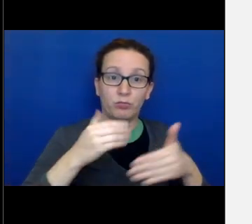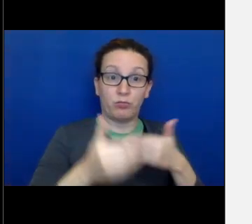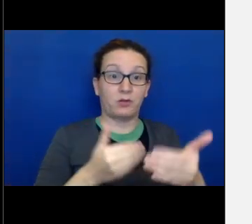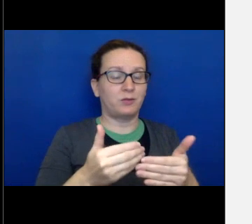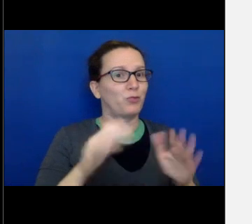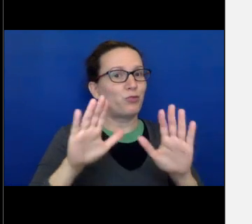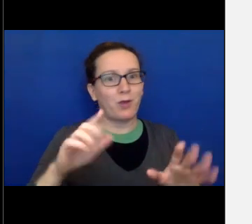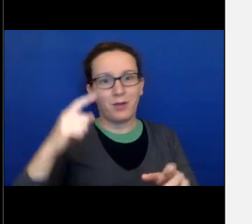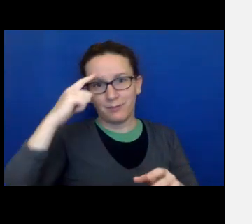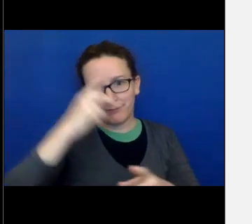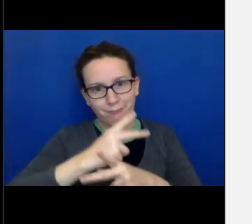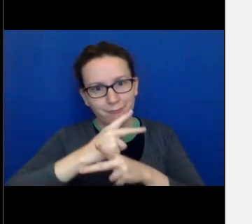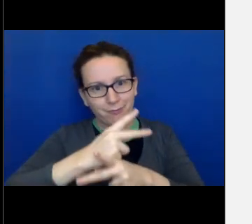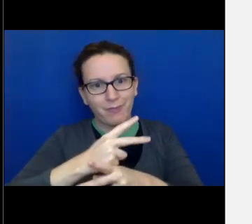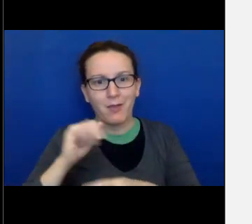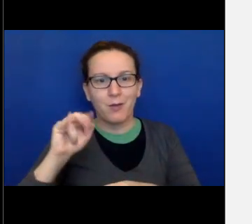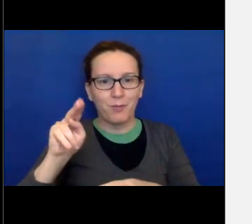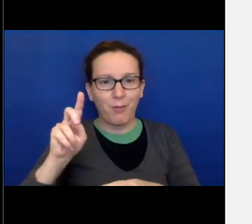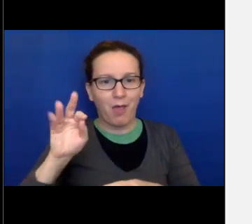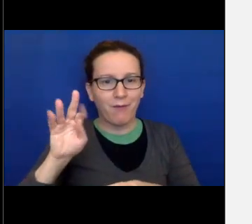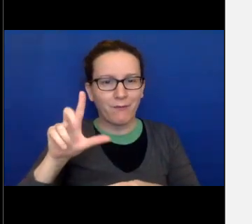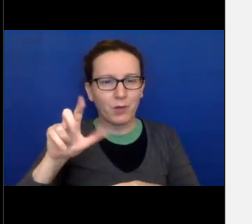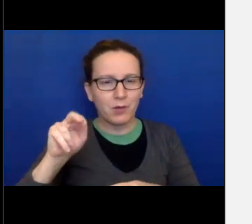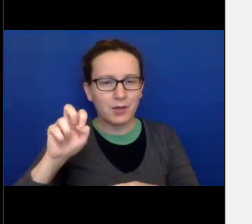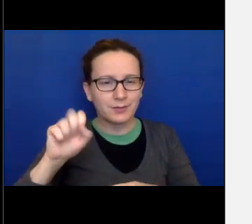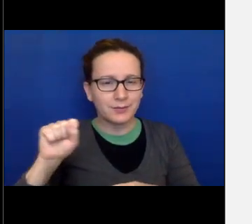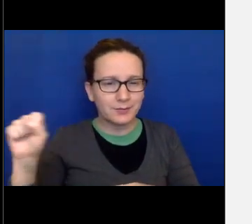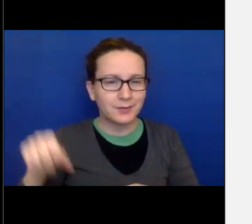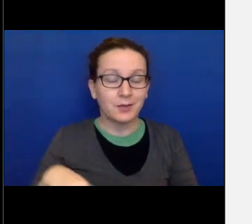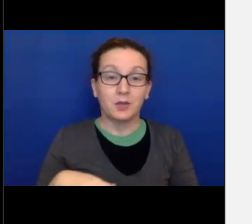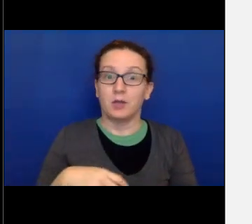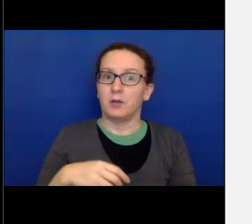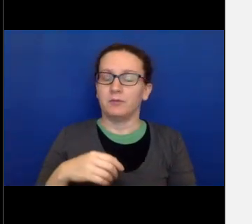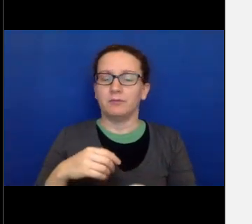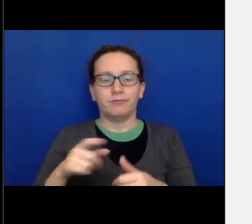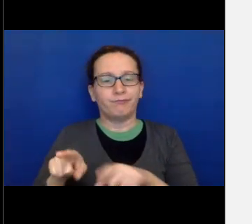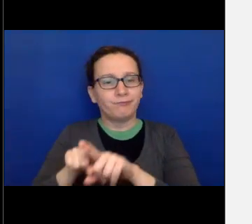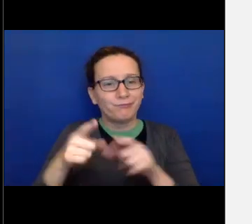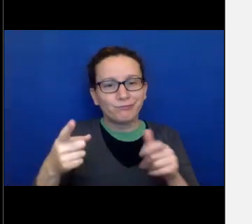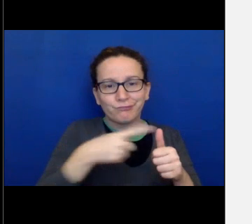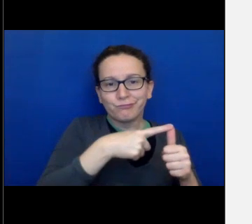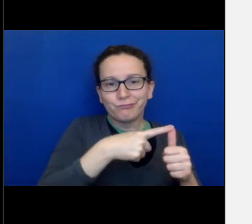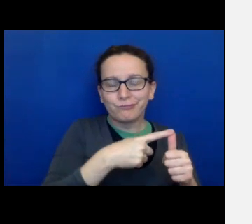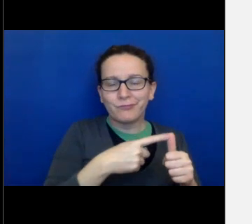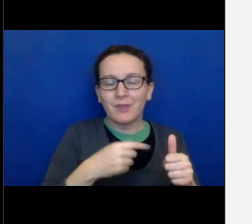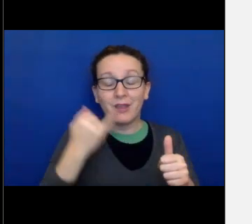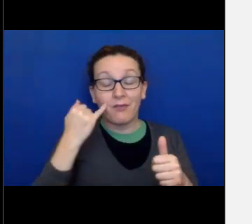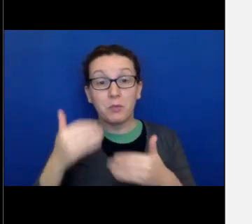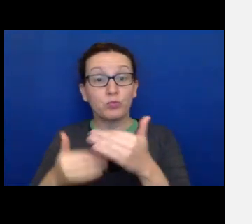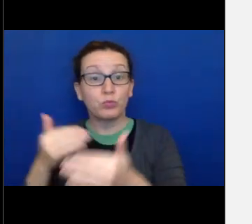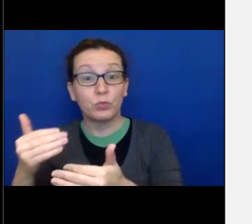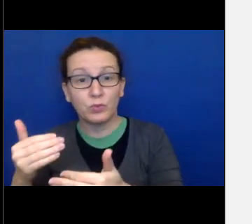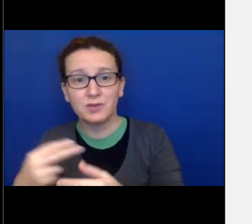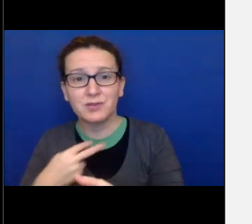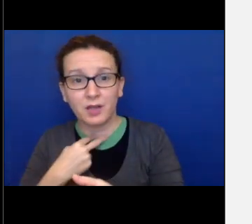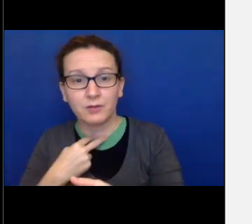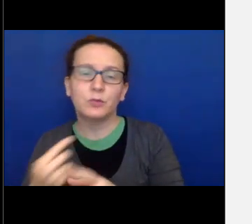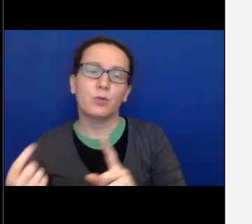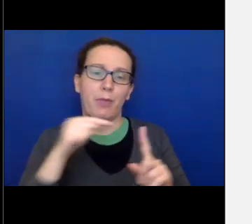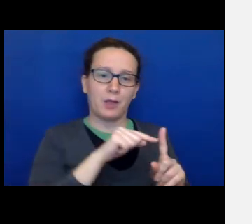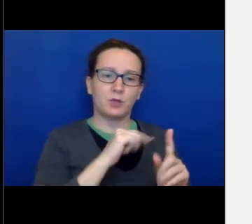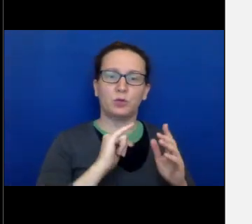to sort of go back to my original ideas when I sort of get stuck or lost, right? So keeping an idea journal, I think, is